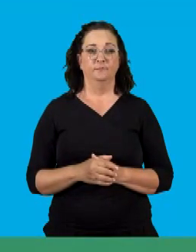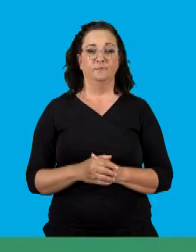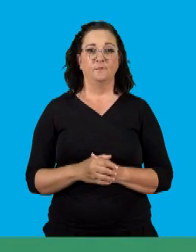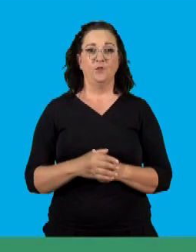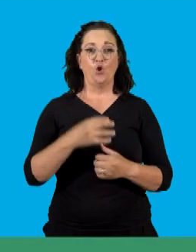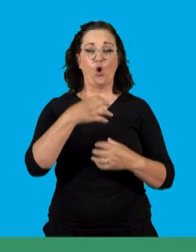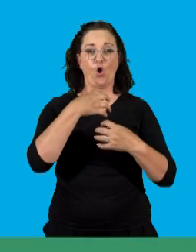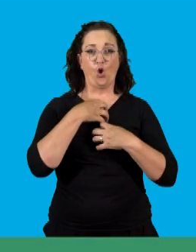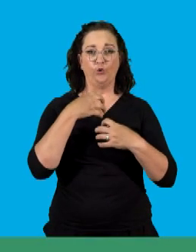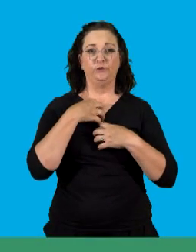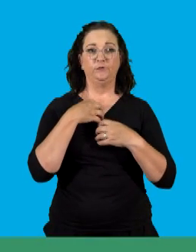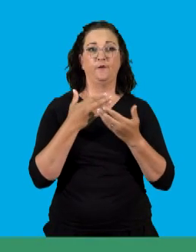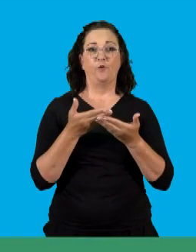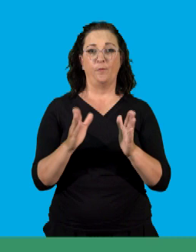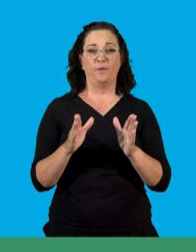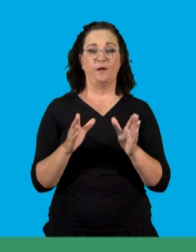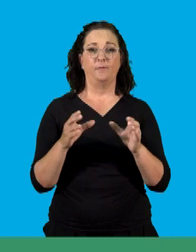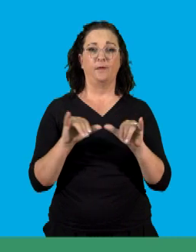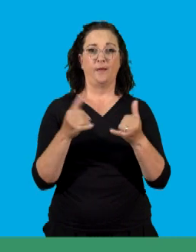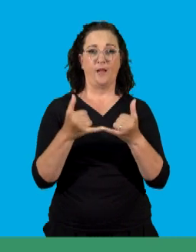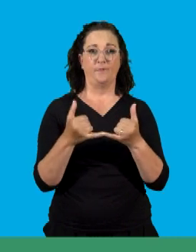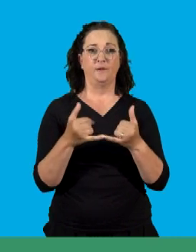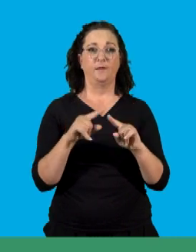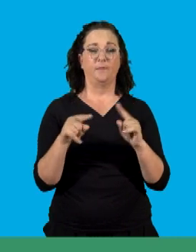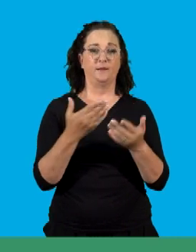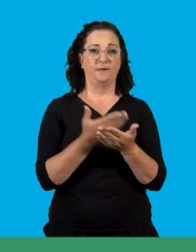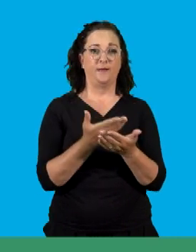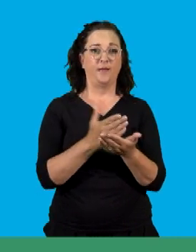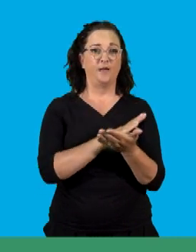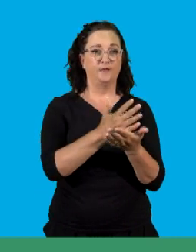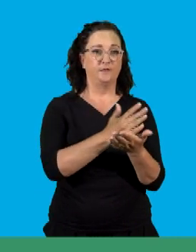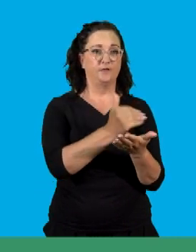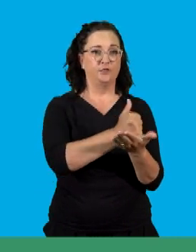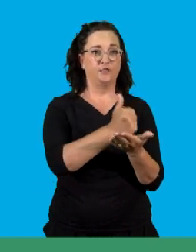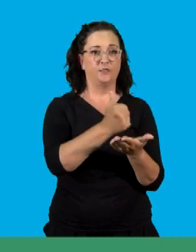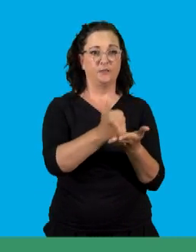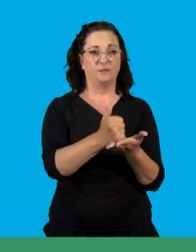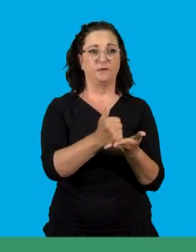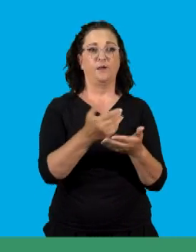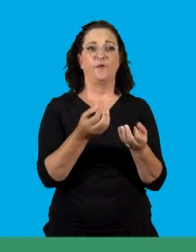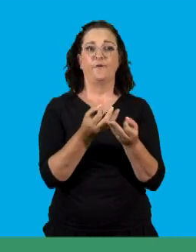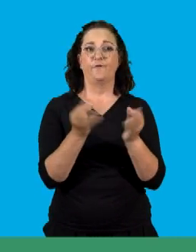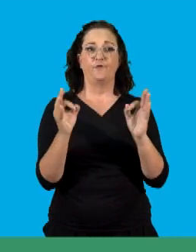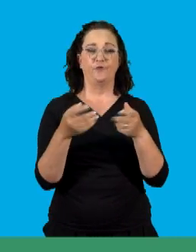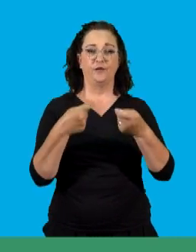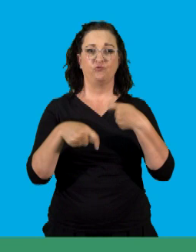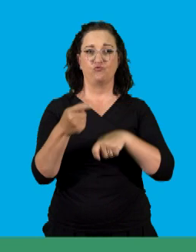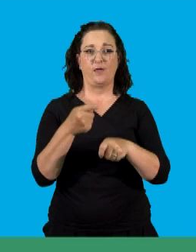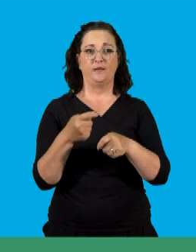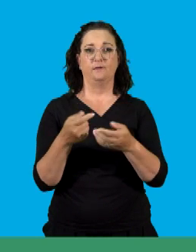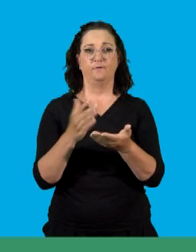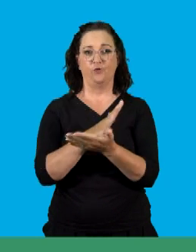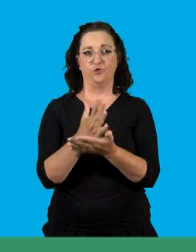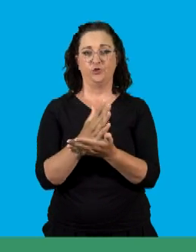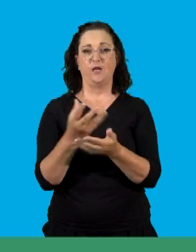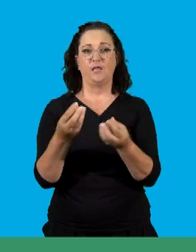Ownership of a public company is distributed among shareholders through the free trade of shares and stock. So obviously